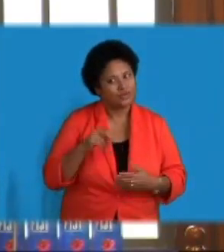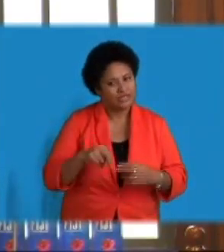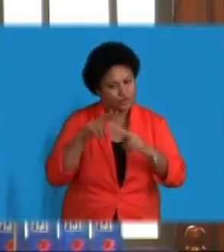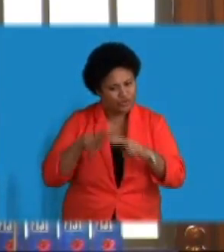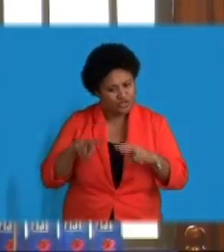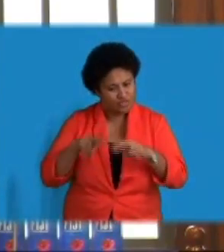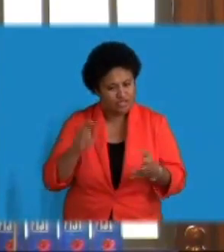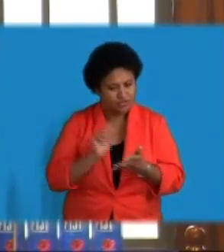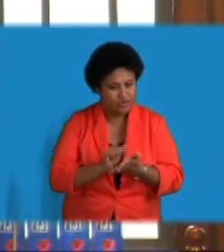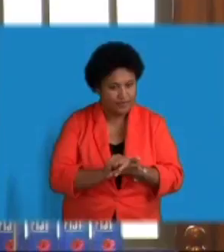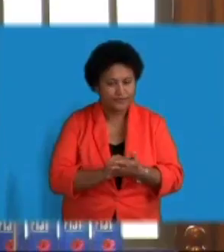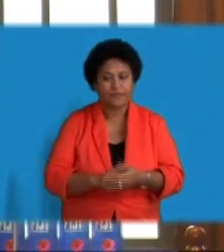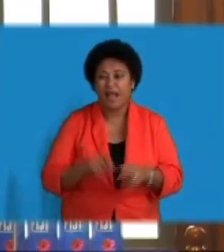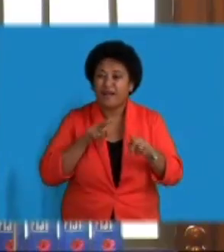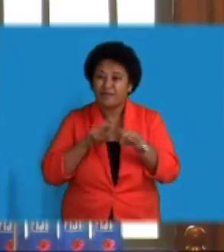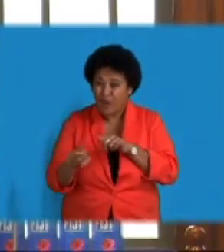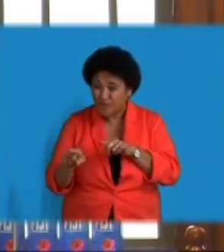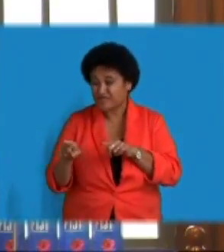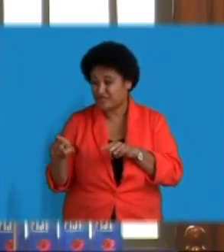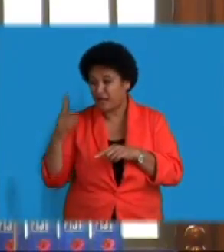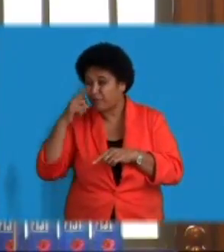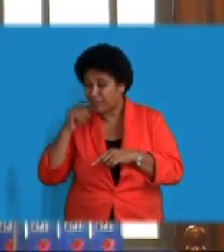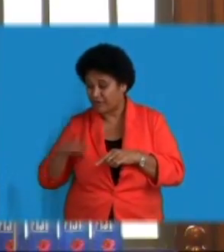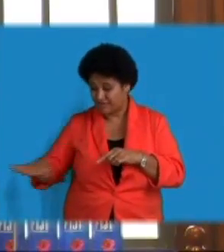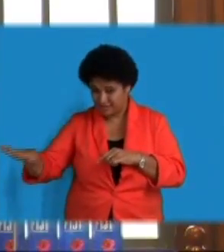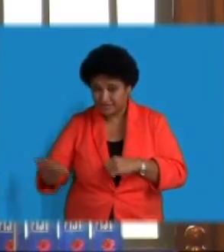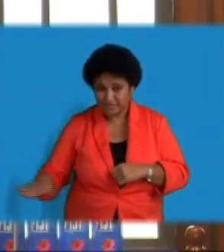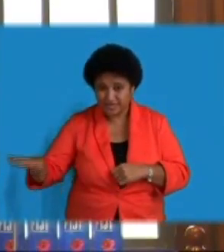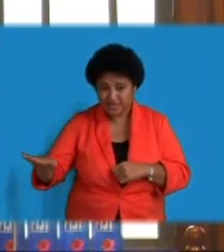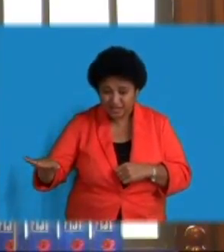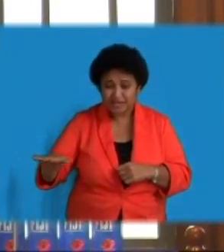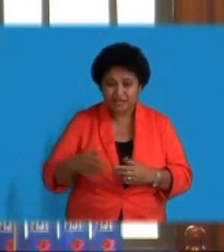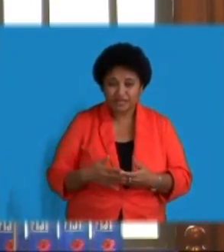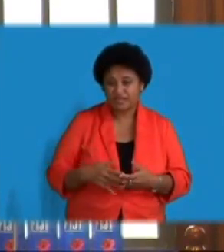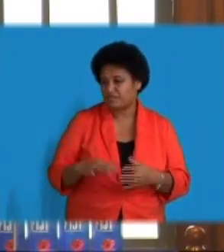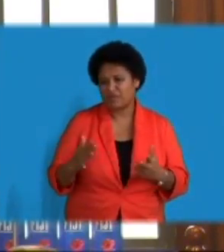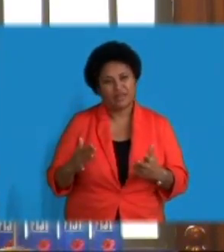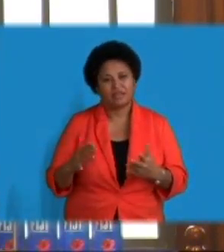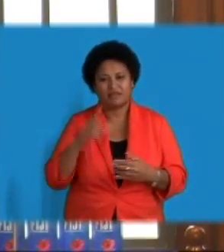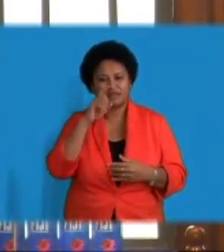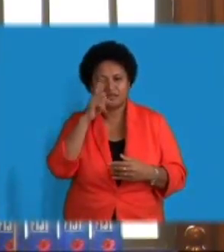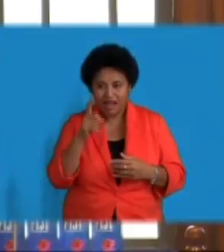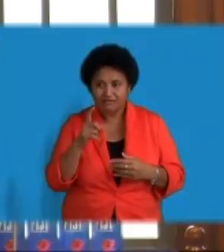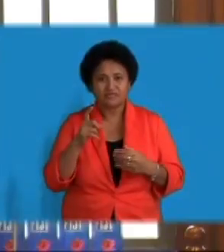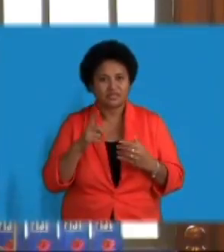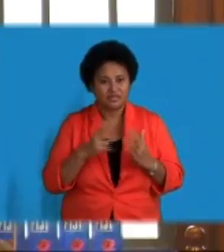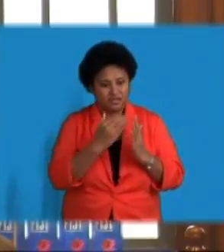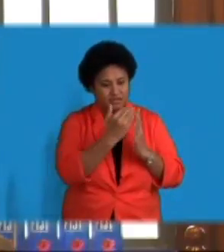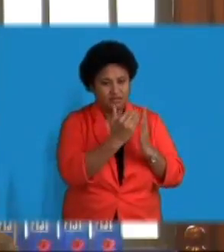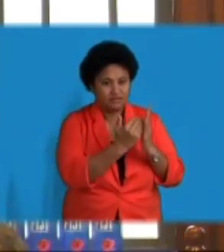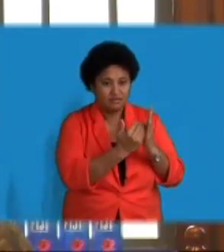Most of the squatters would definitely not meet the requirements of